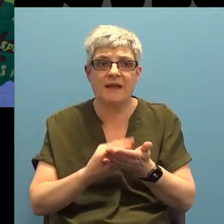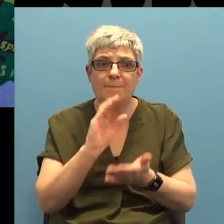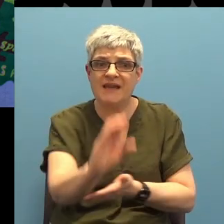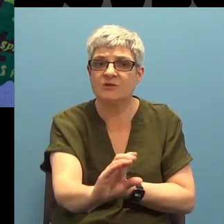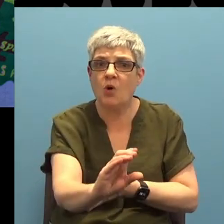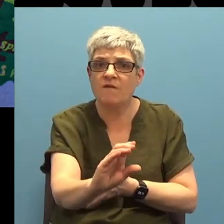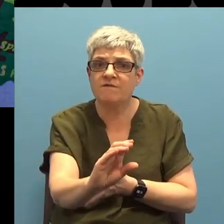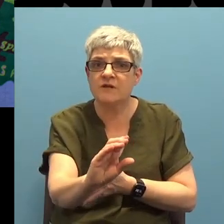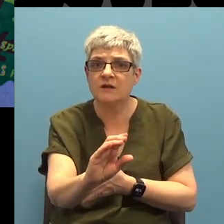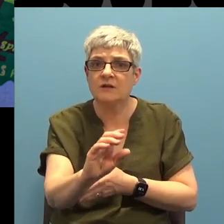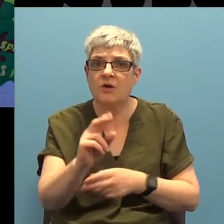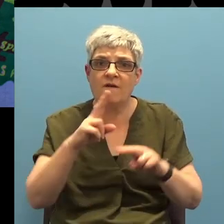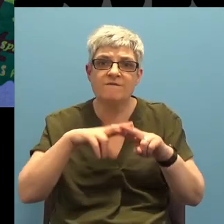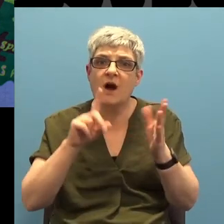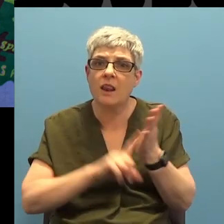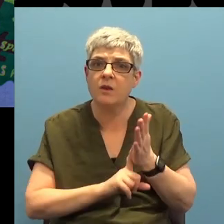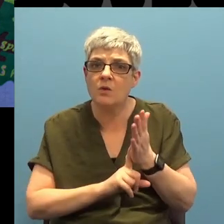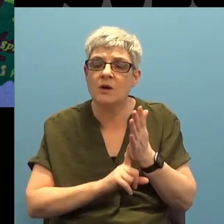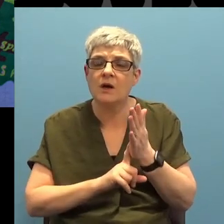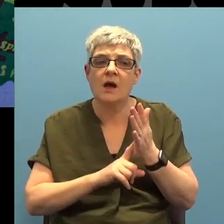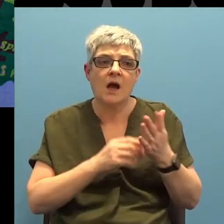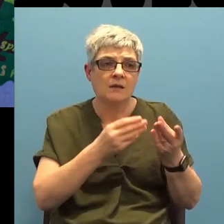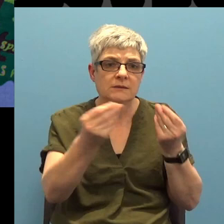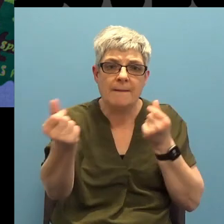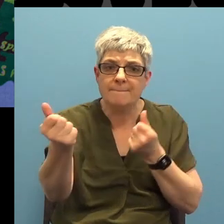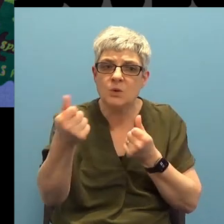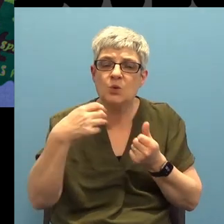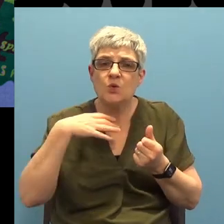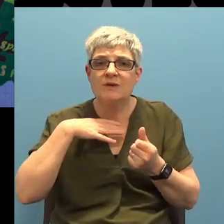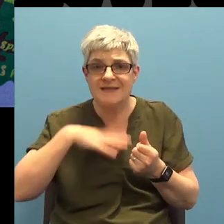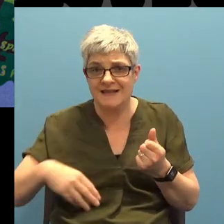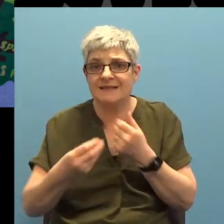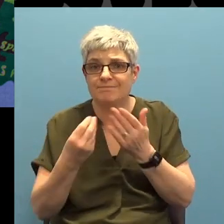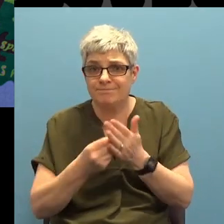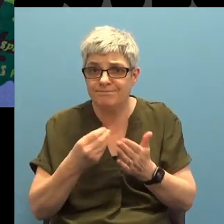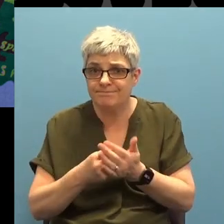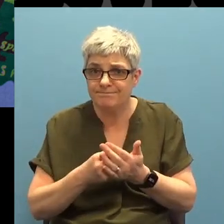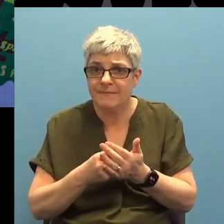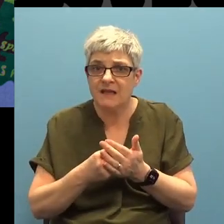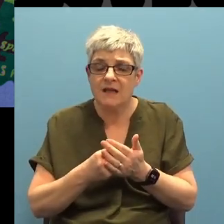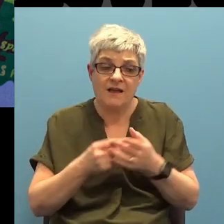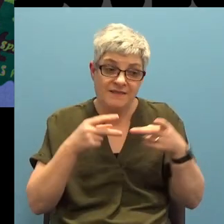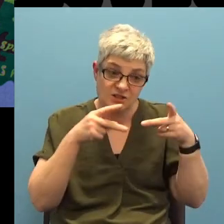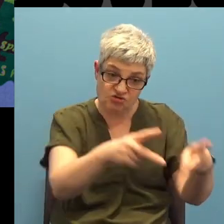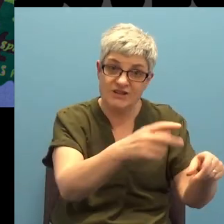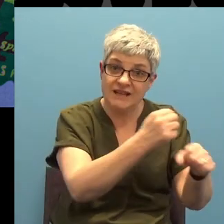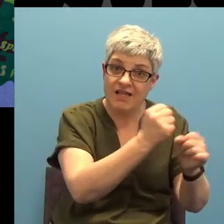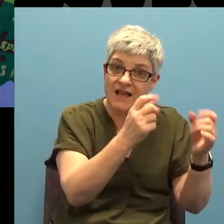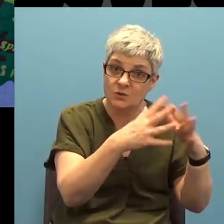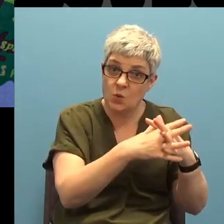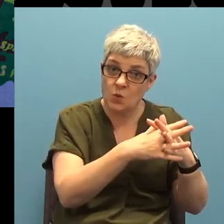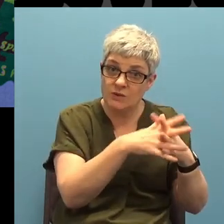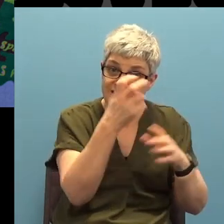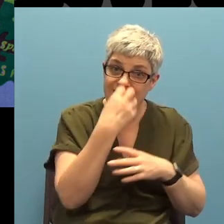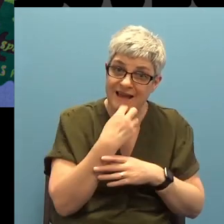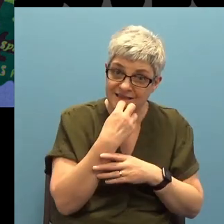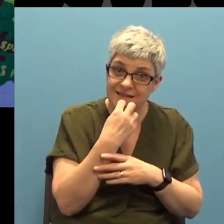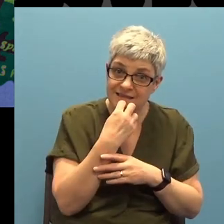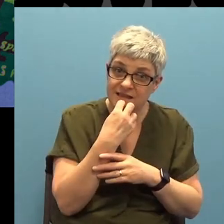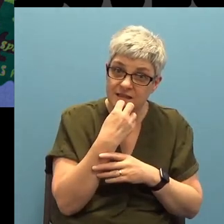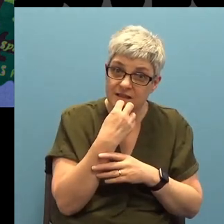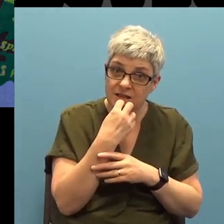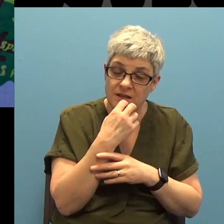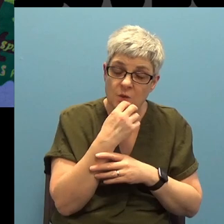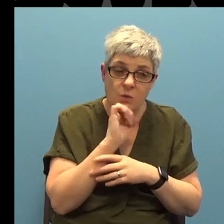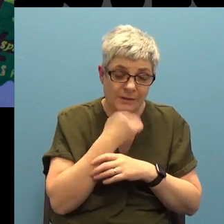the ones who are currently in financial need, the ones on the street in Glasgow tonight that